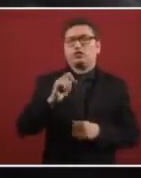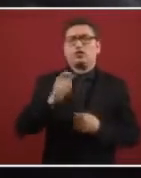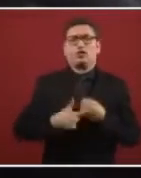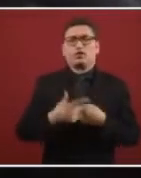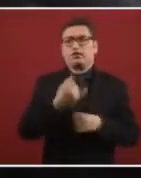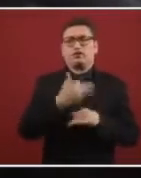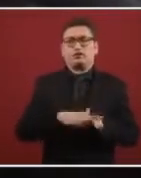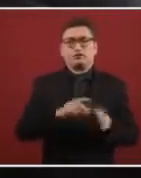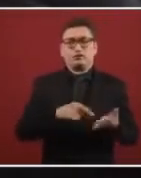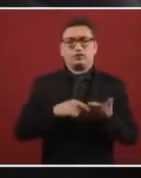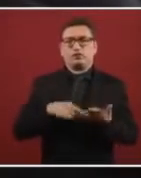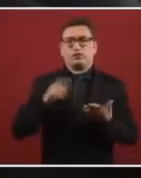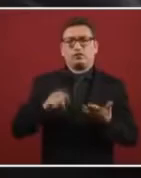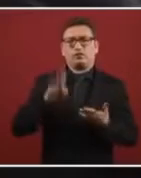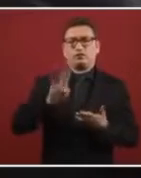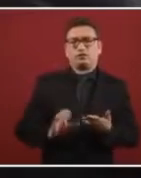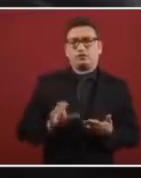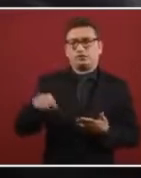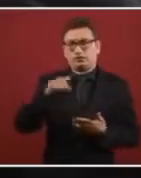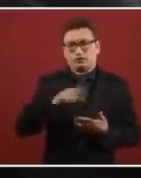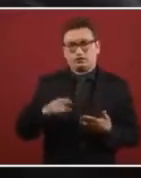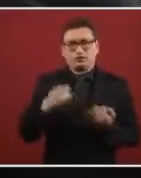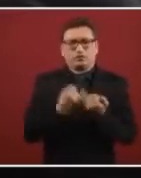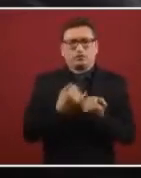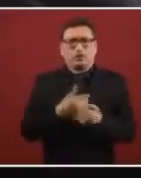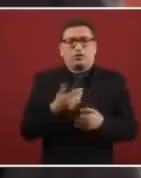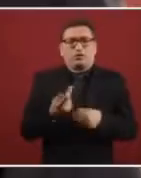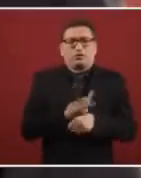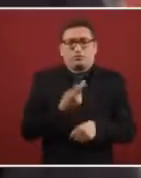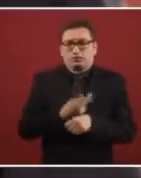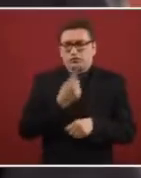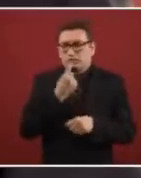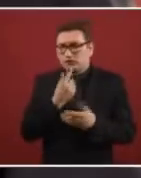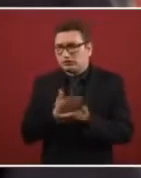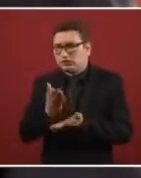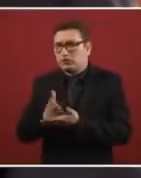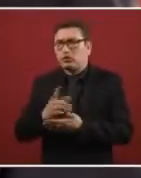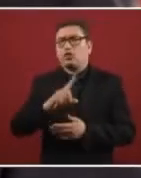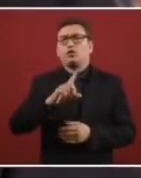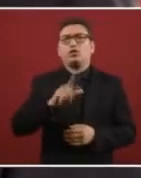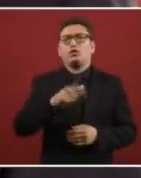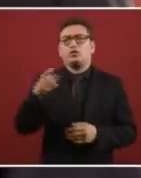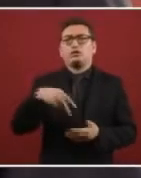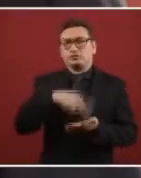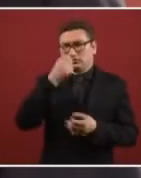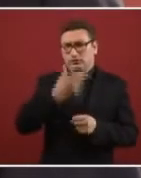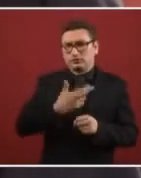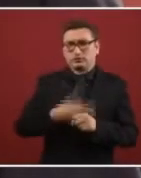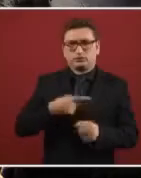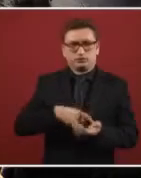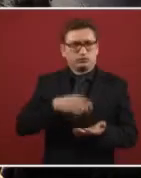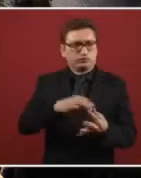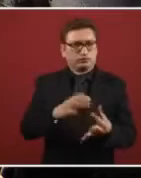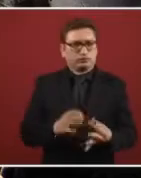now it's 209 homicides in Tijuana.